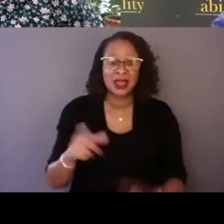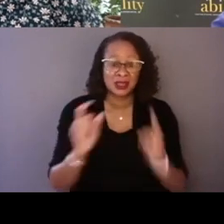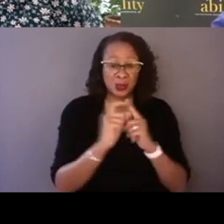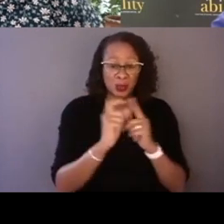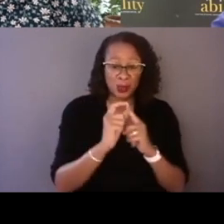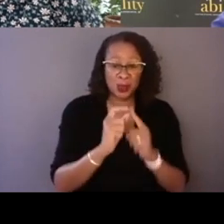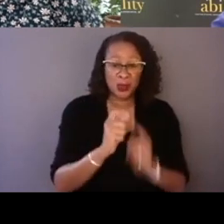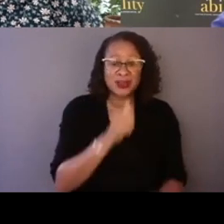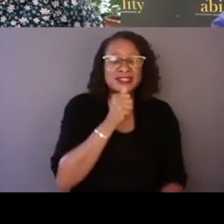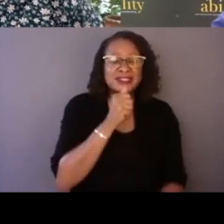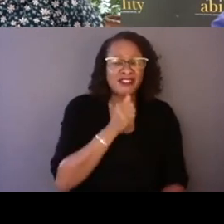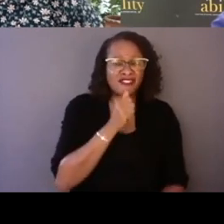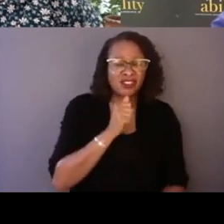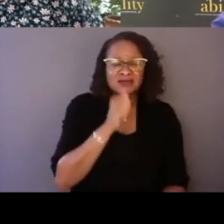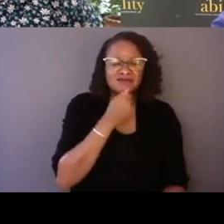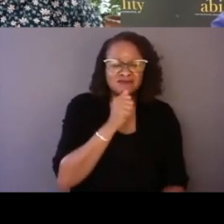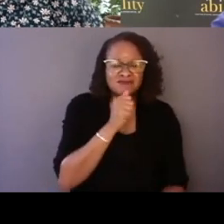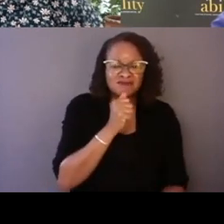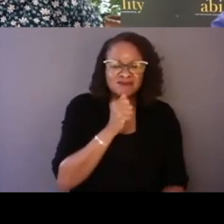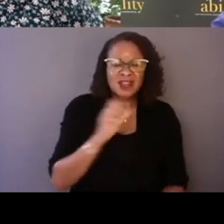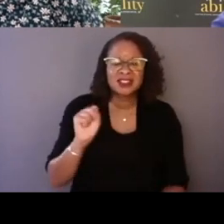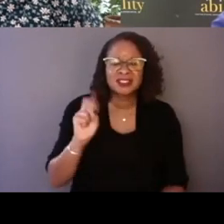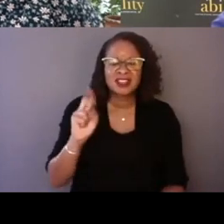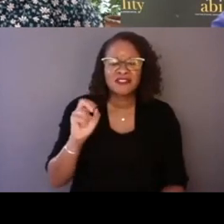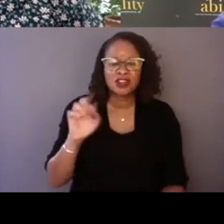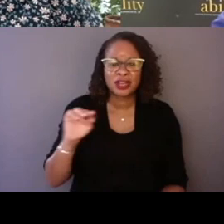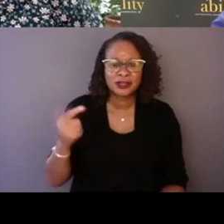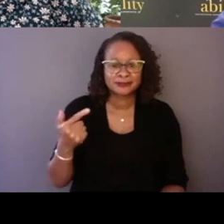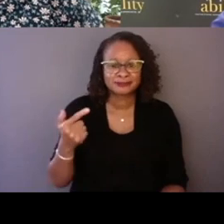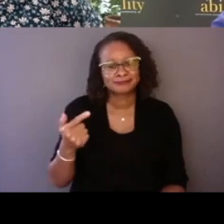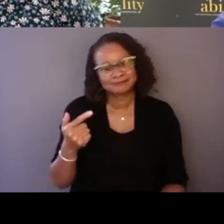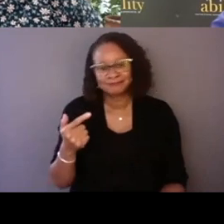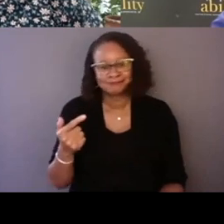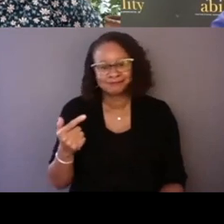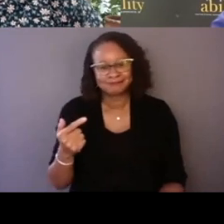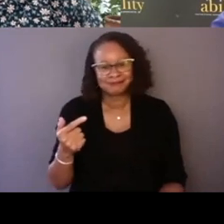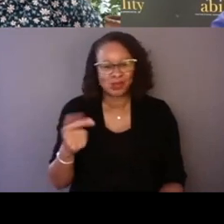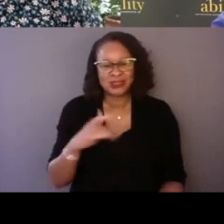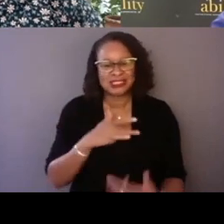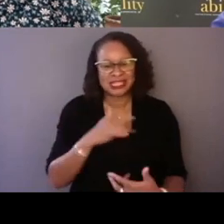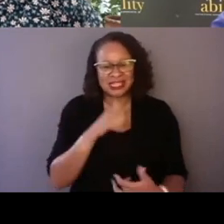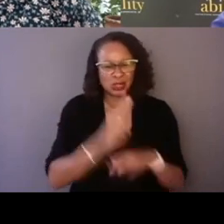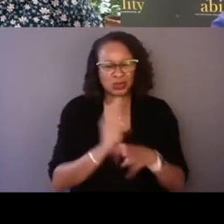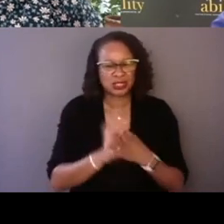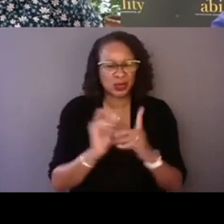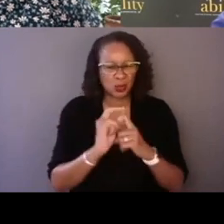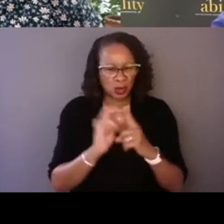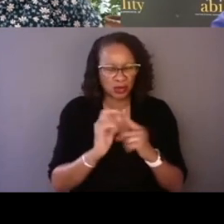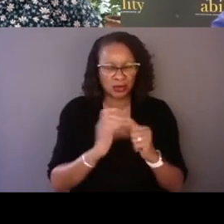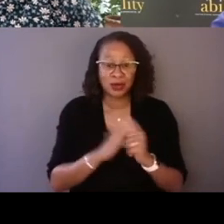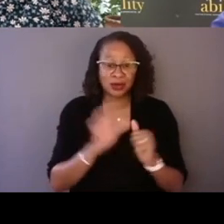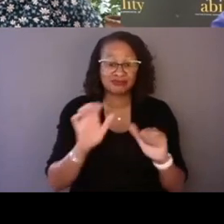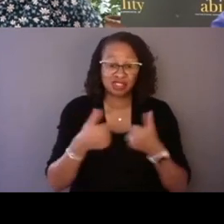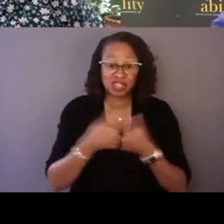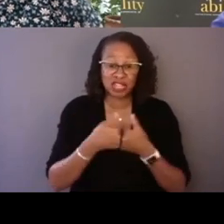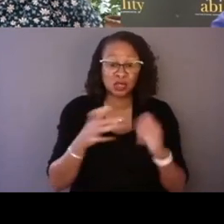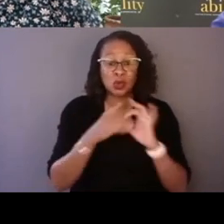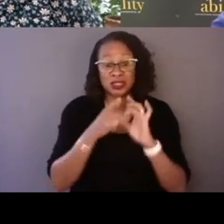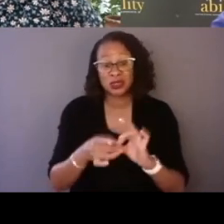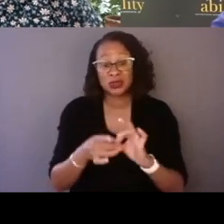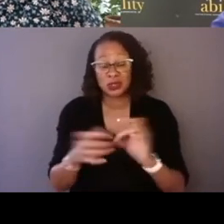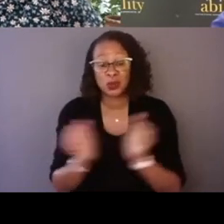referred to as suffering from anything that we either have or confront challenges associated with. And he